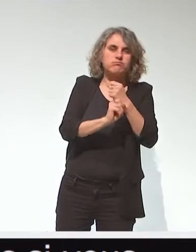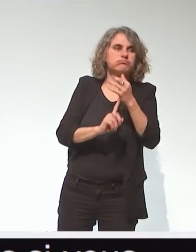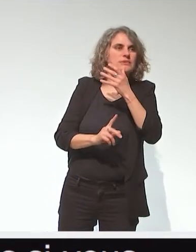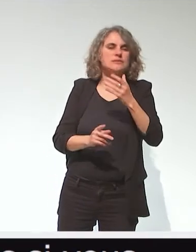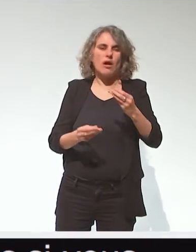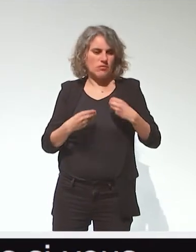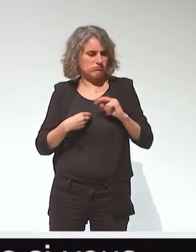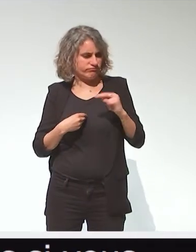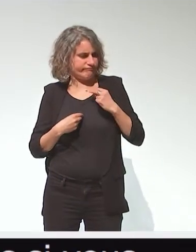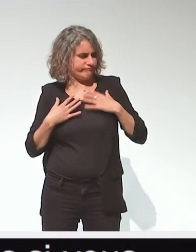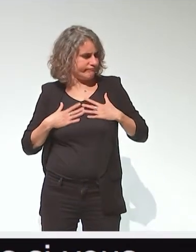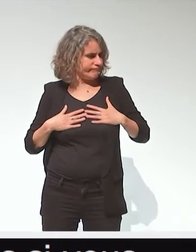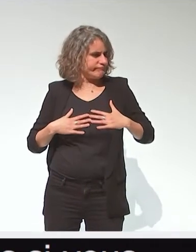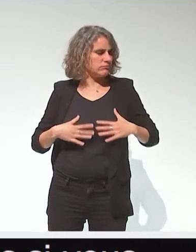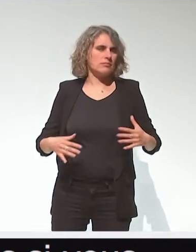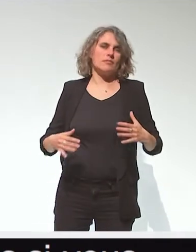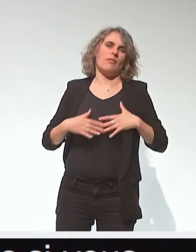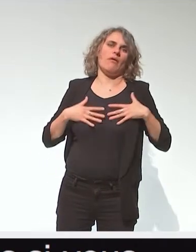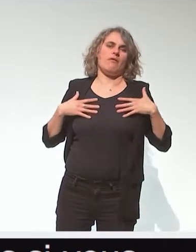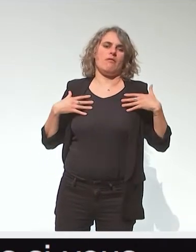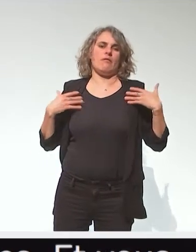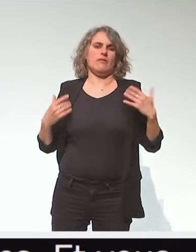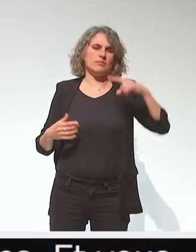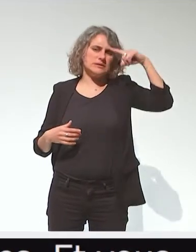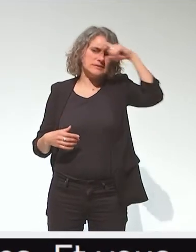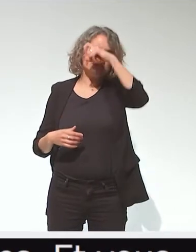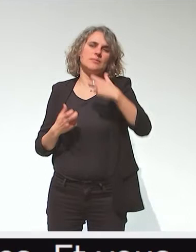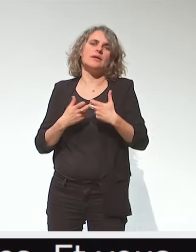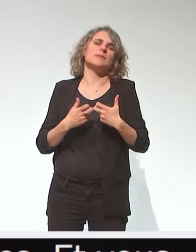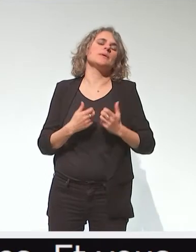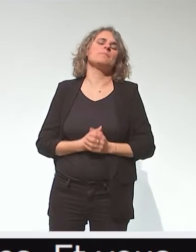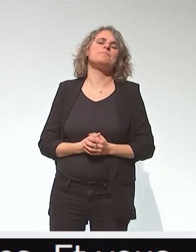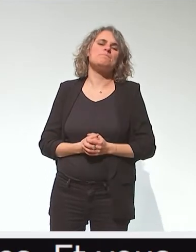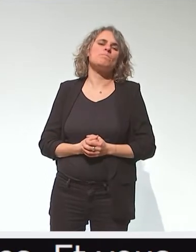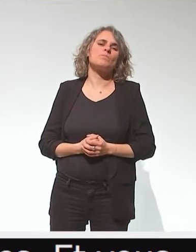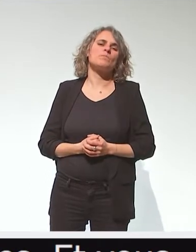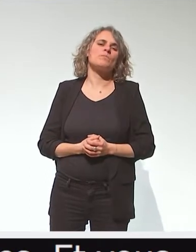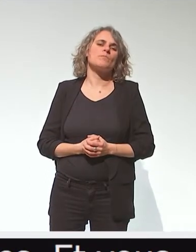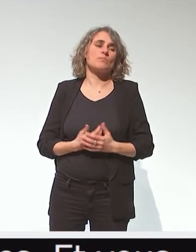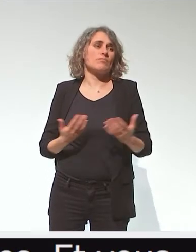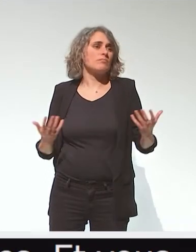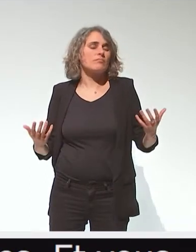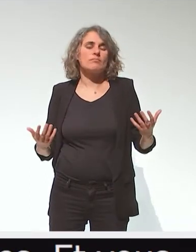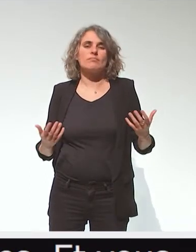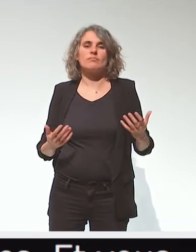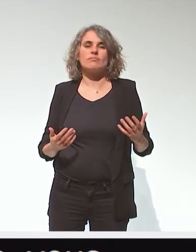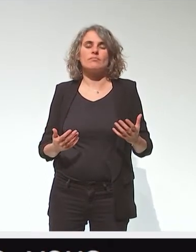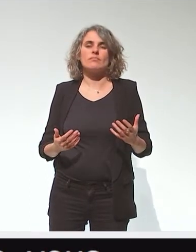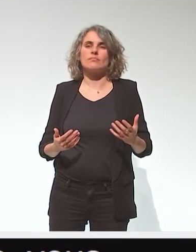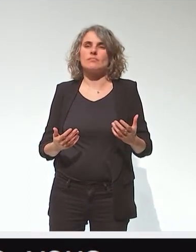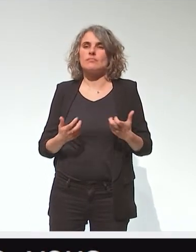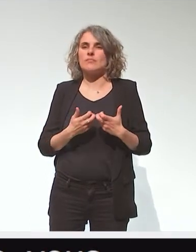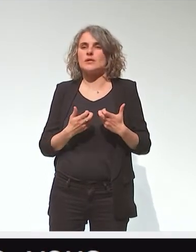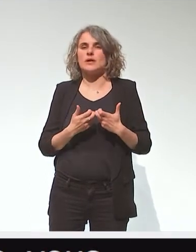that you get if you fulfill your talents in the labor market. But in